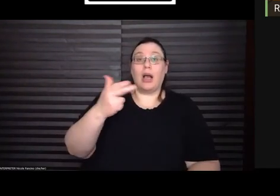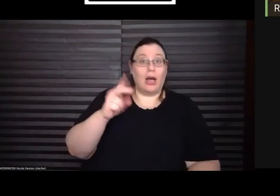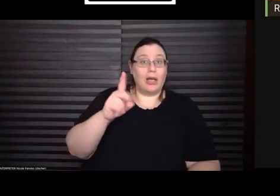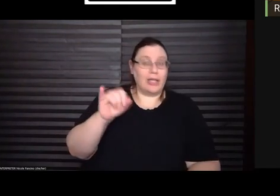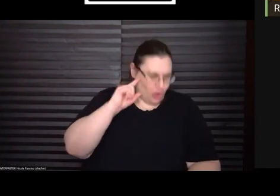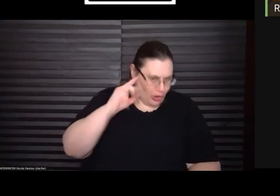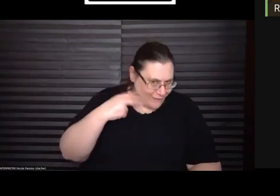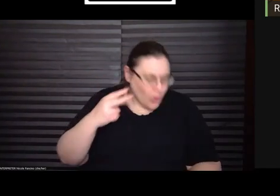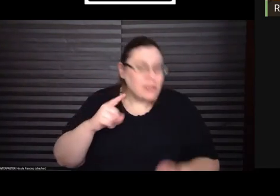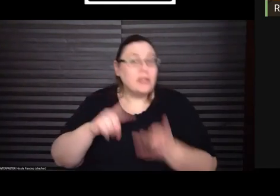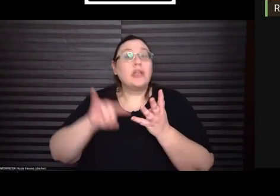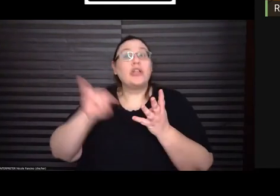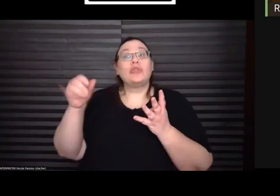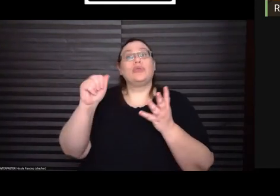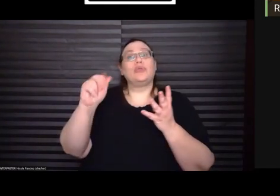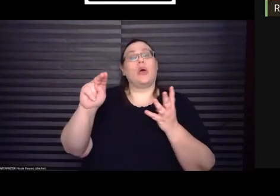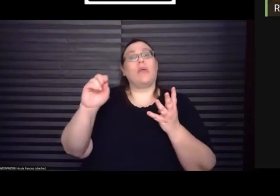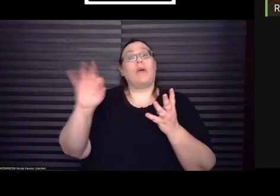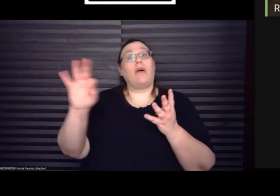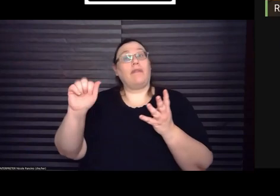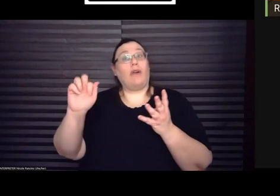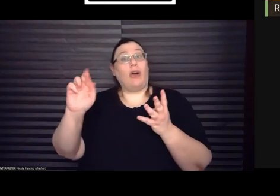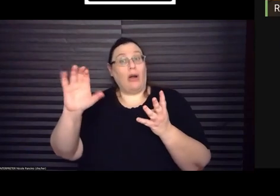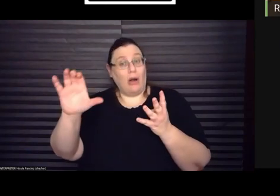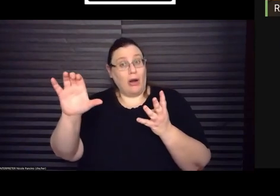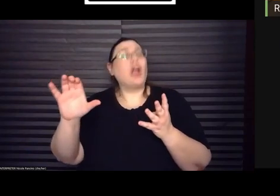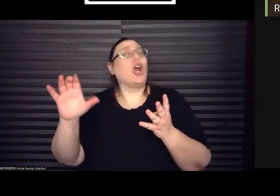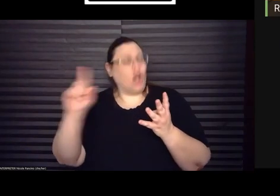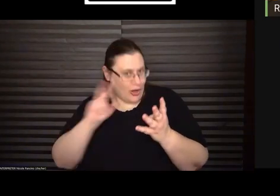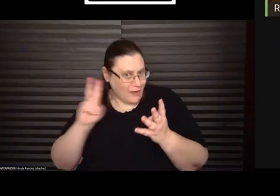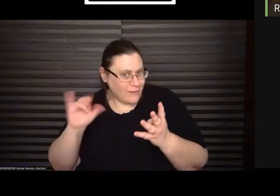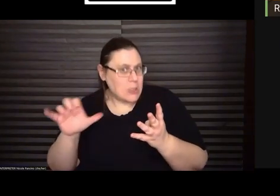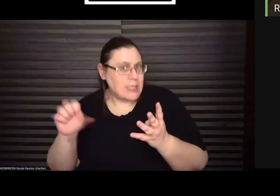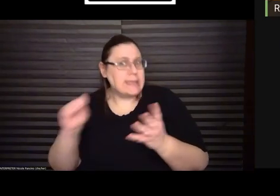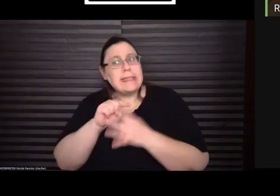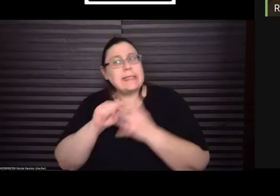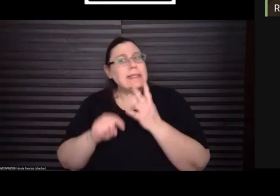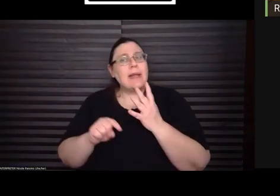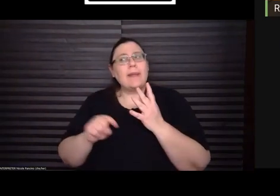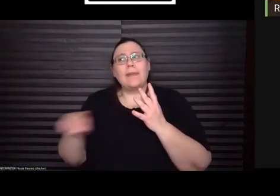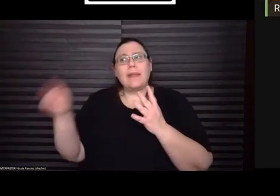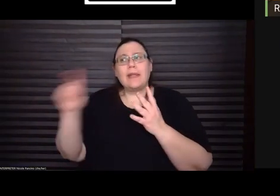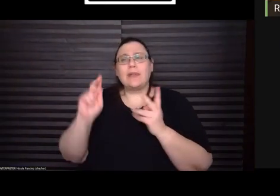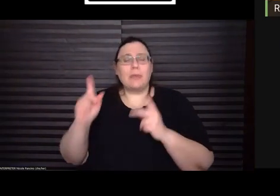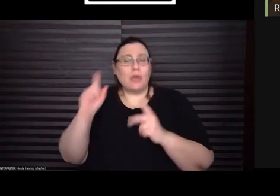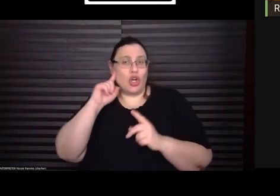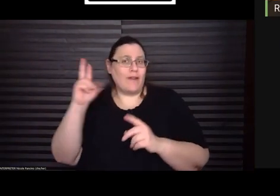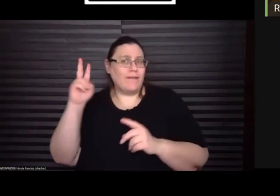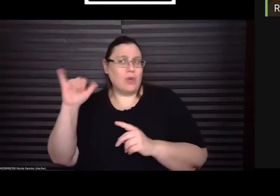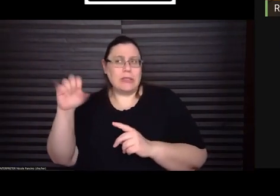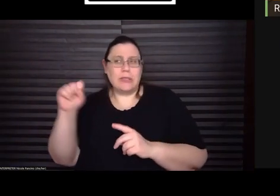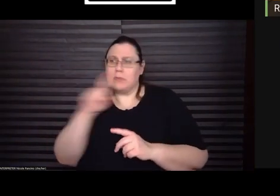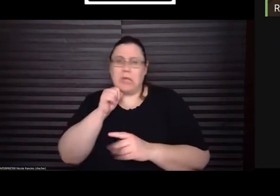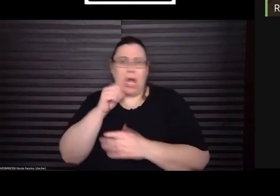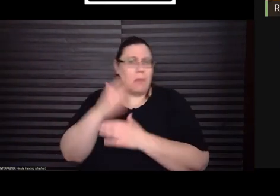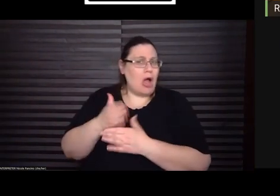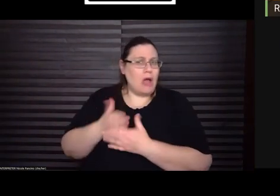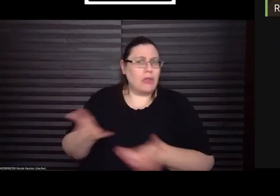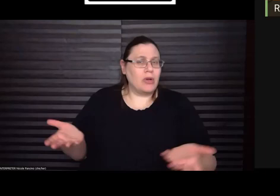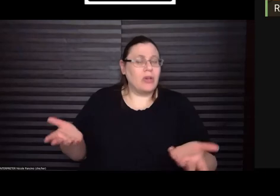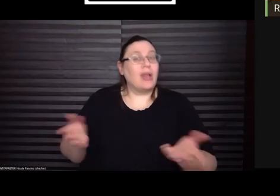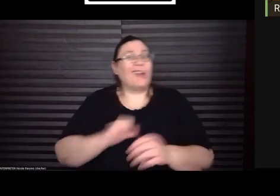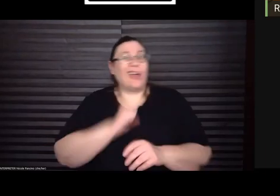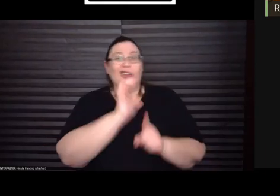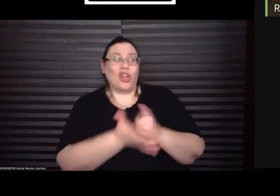voices. You know, there's you know, a lot of literature about people who hear voices who are not necessarily disturbed by them. And certainly in